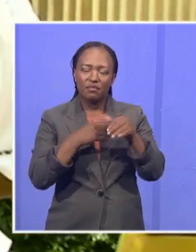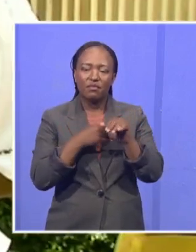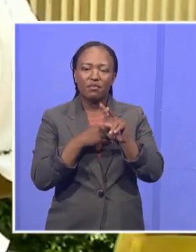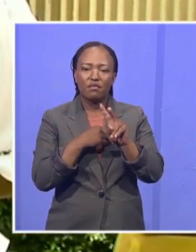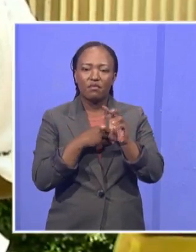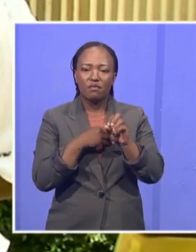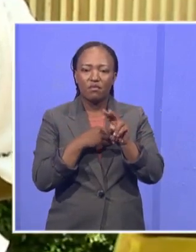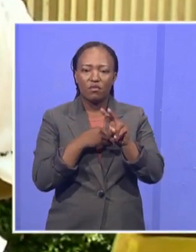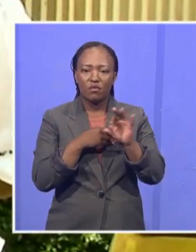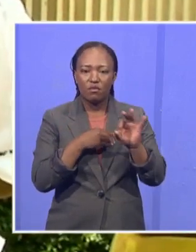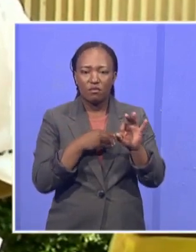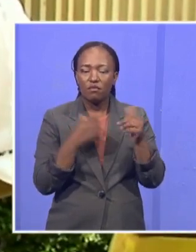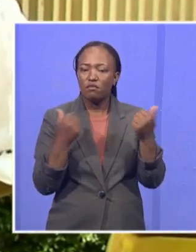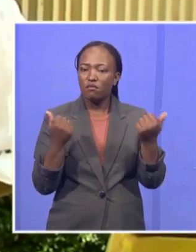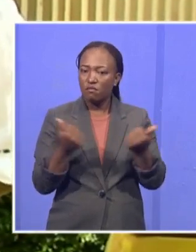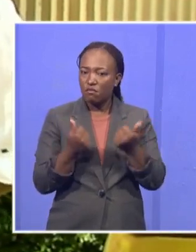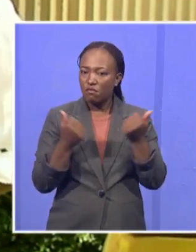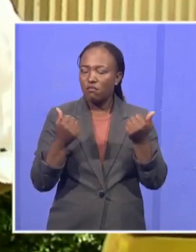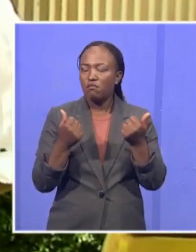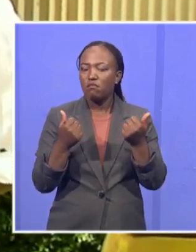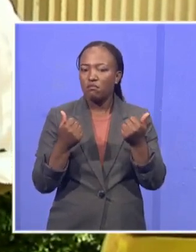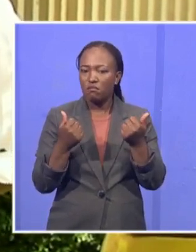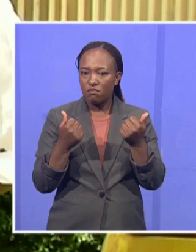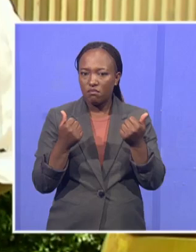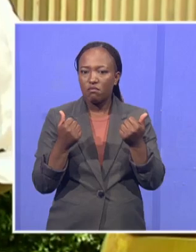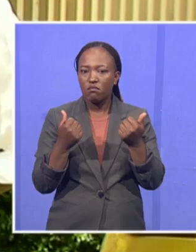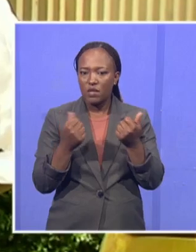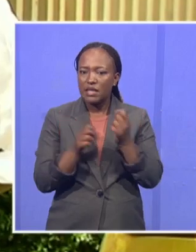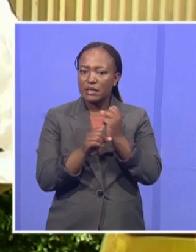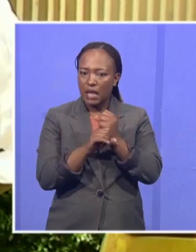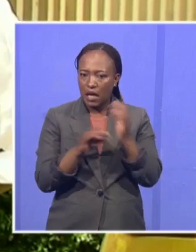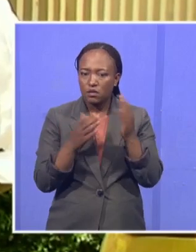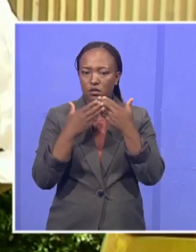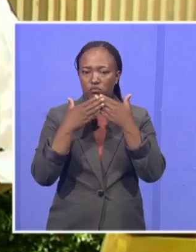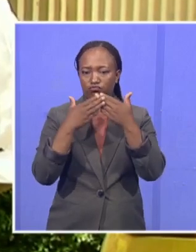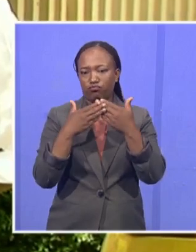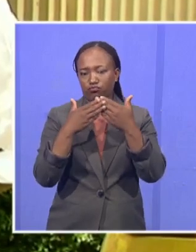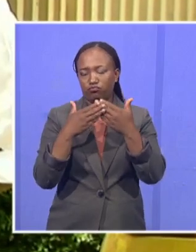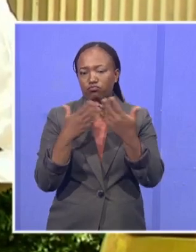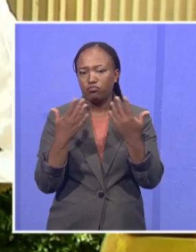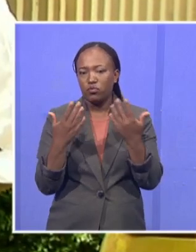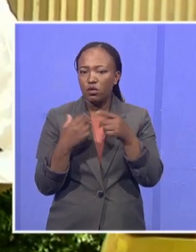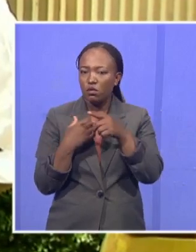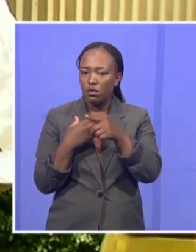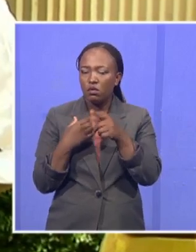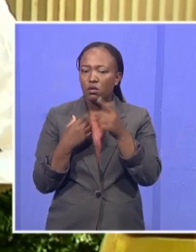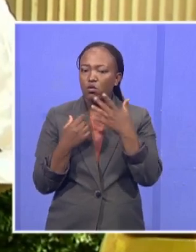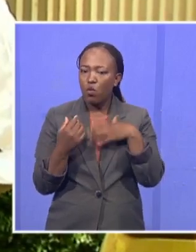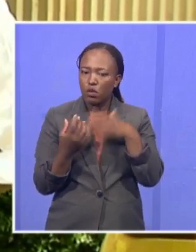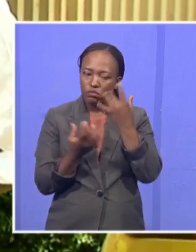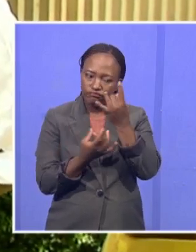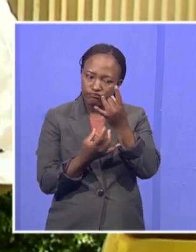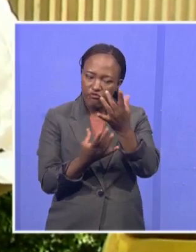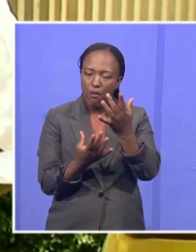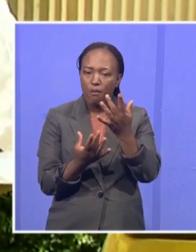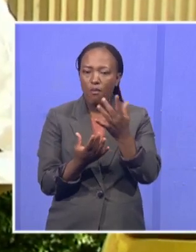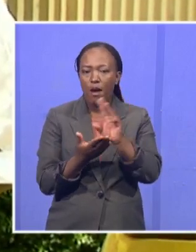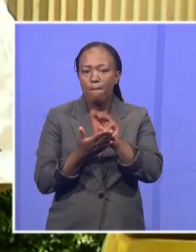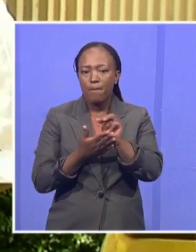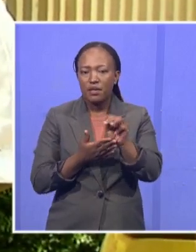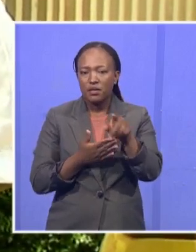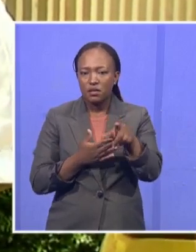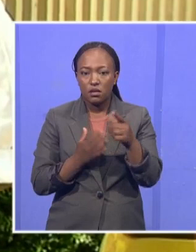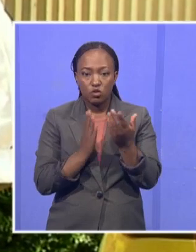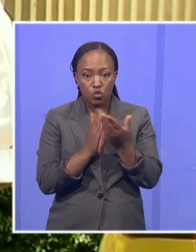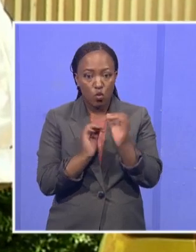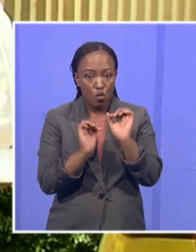has already sat down for their academic year, what's your message to them, not just for those at your school,